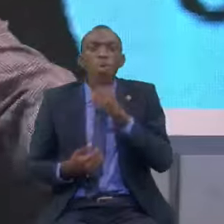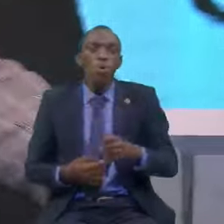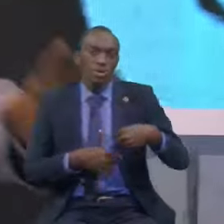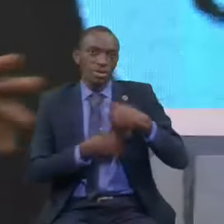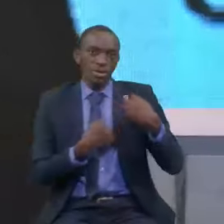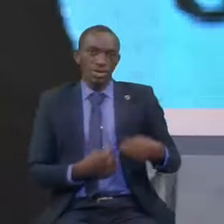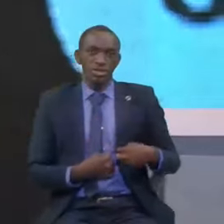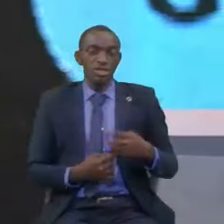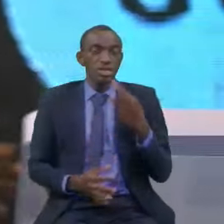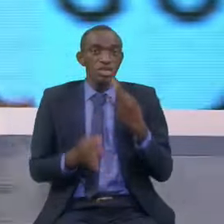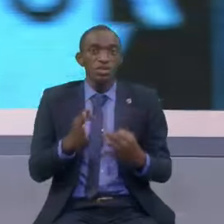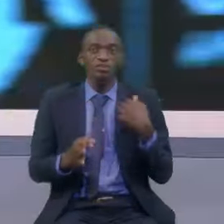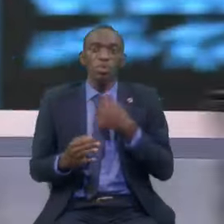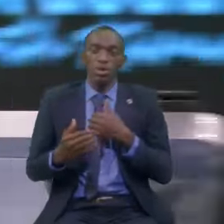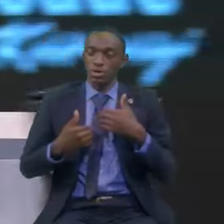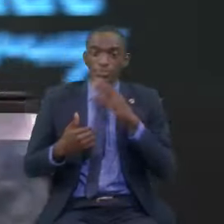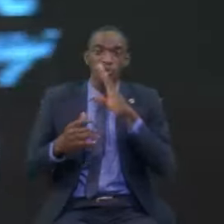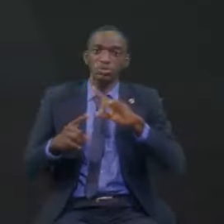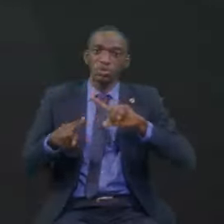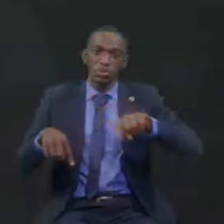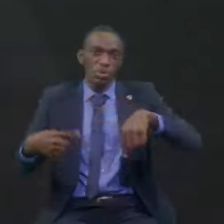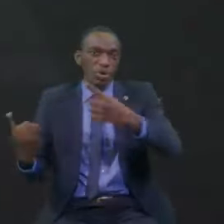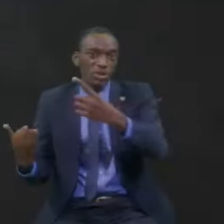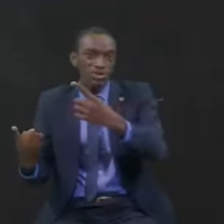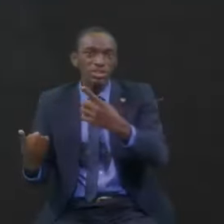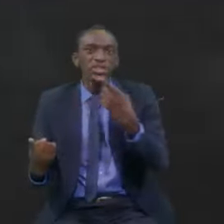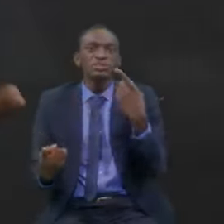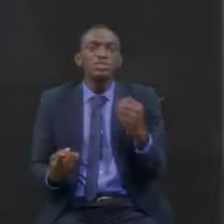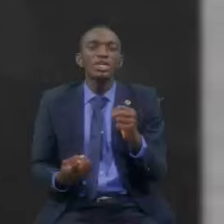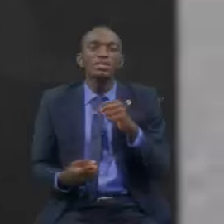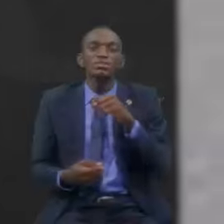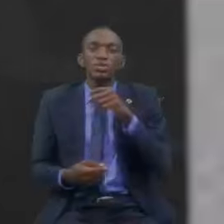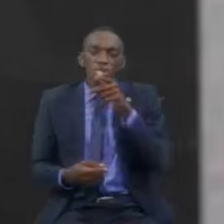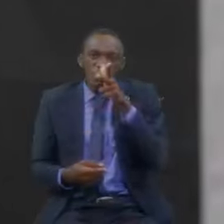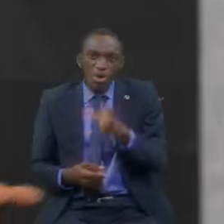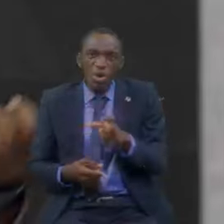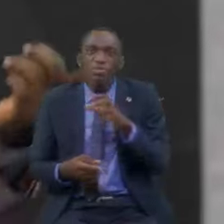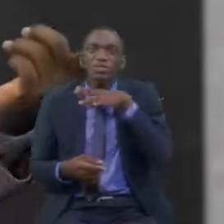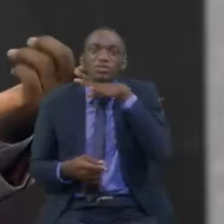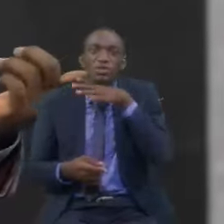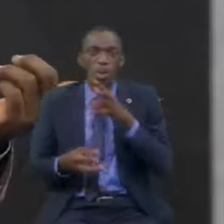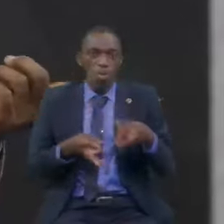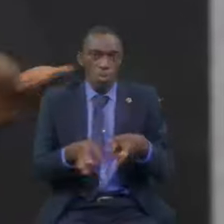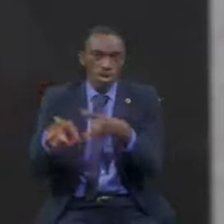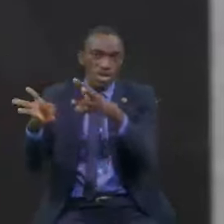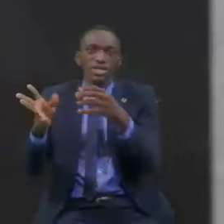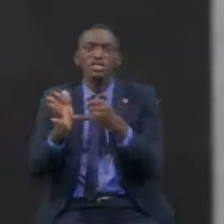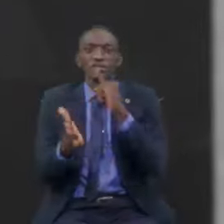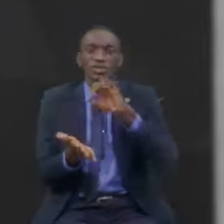been going the defiled way, it's an evidence we have a